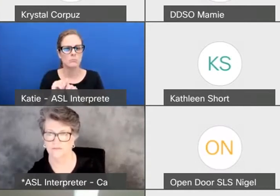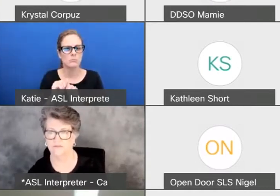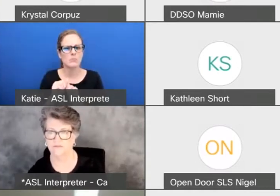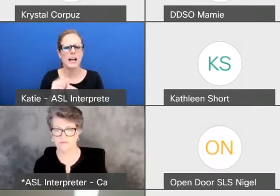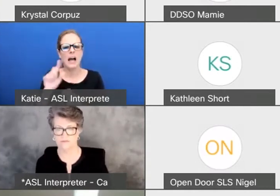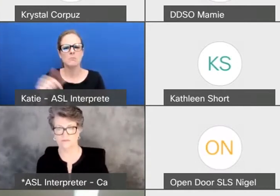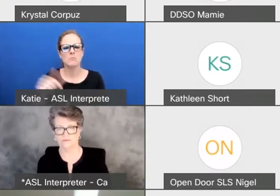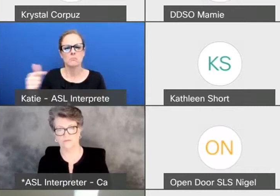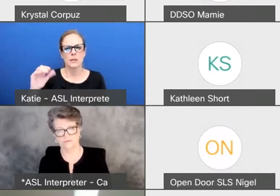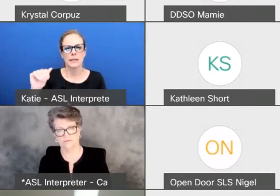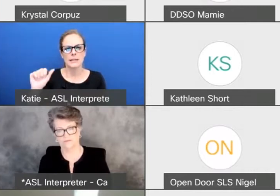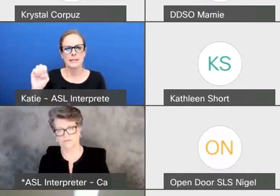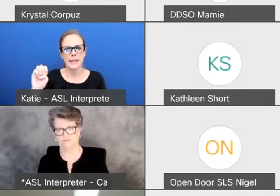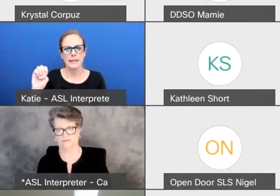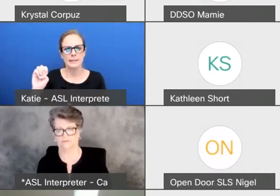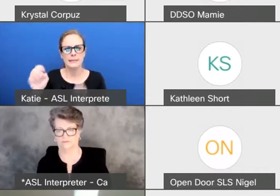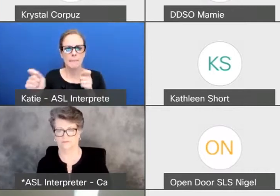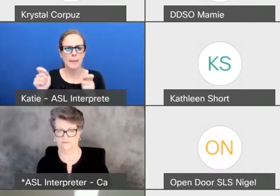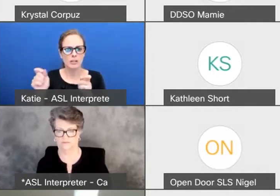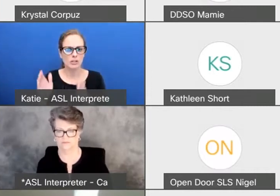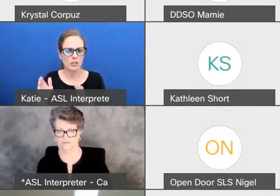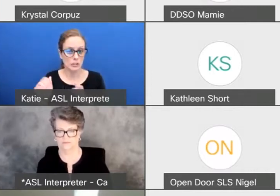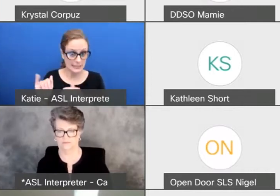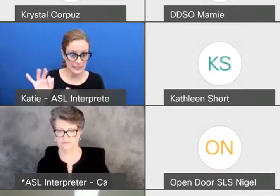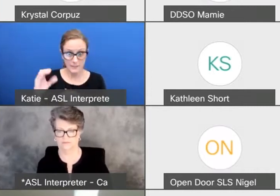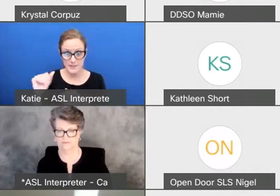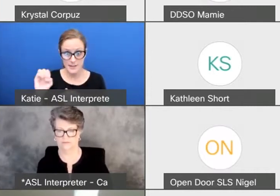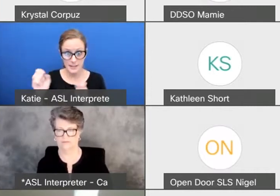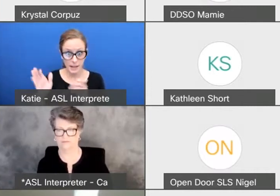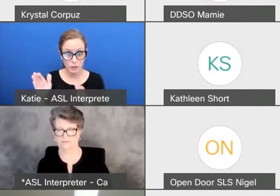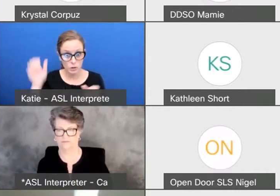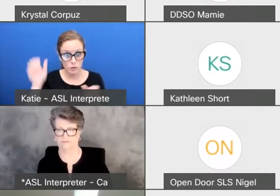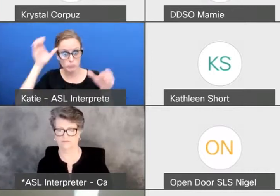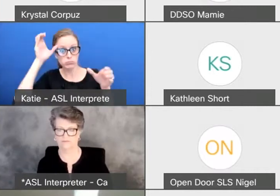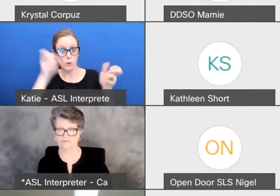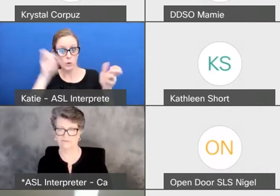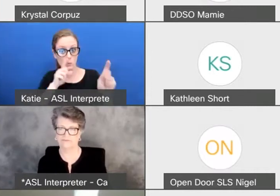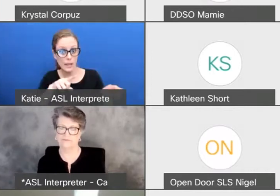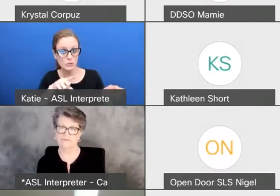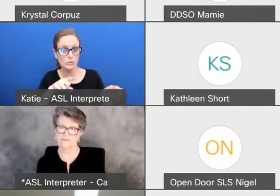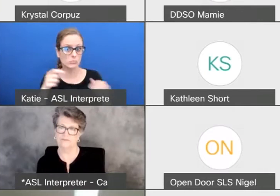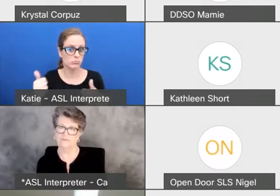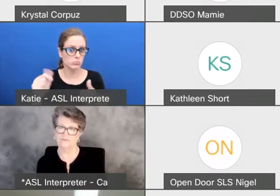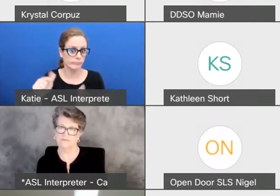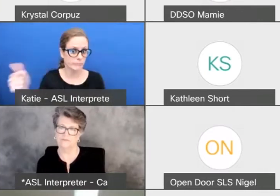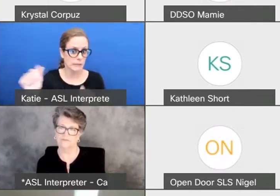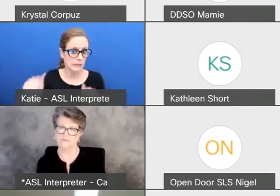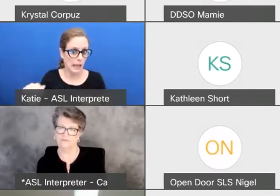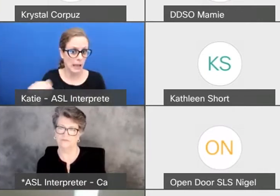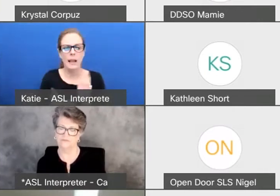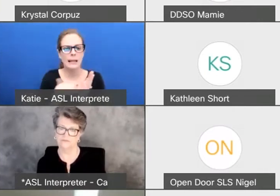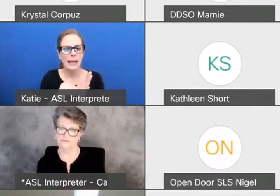to case management if there's a case management that wants to jump in on this one. But again, that would be